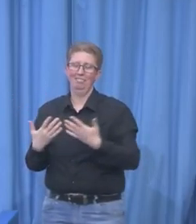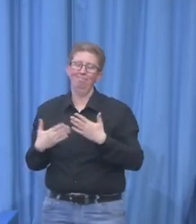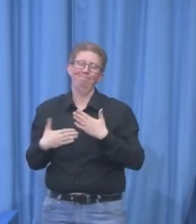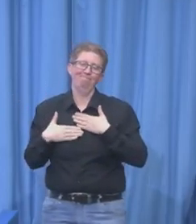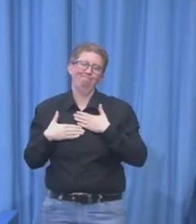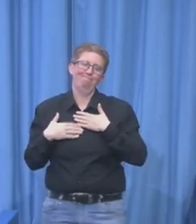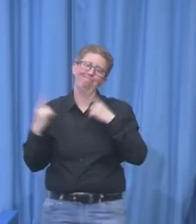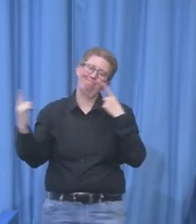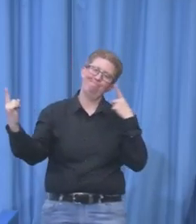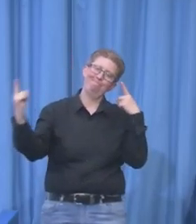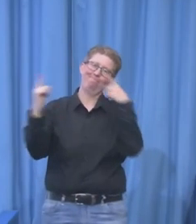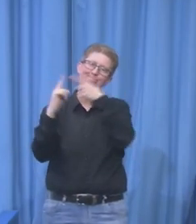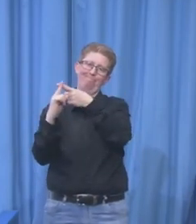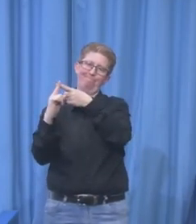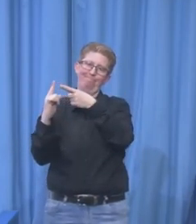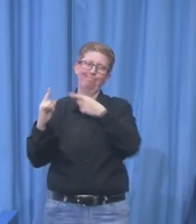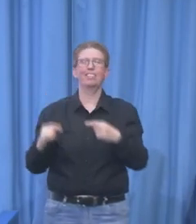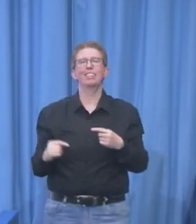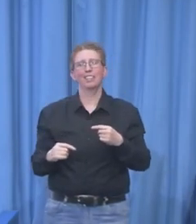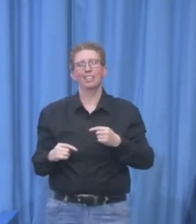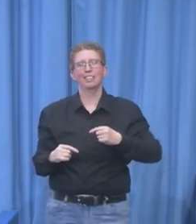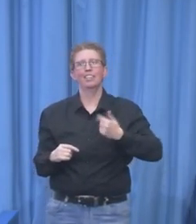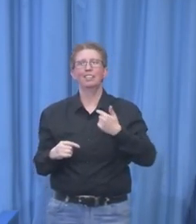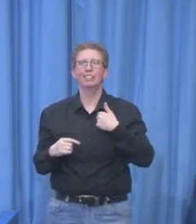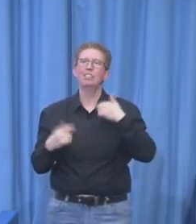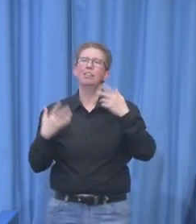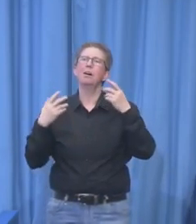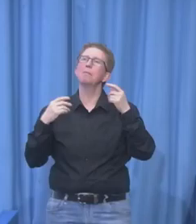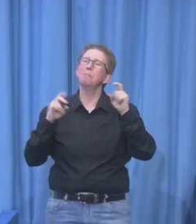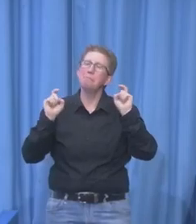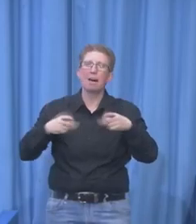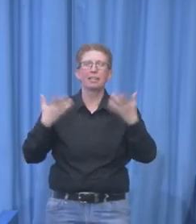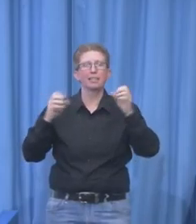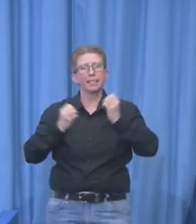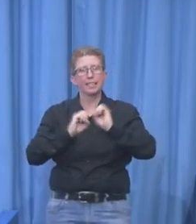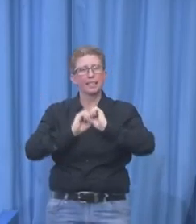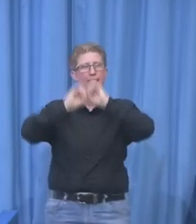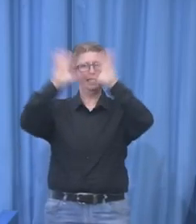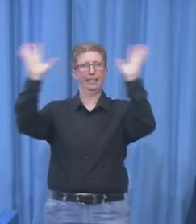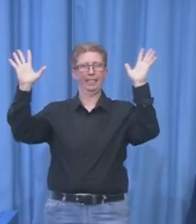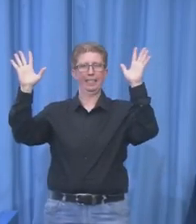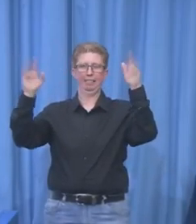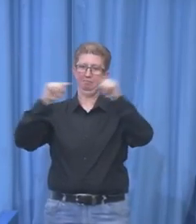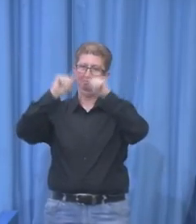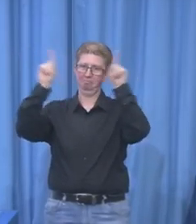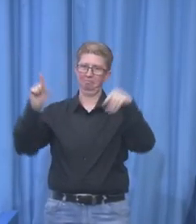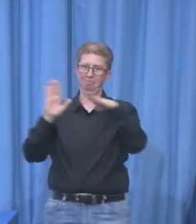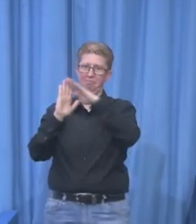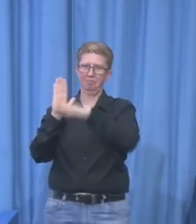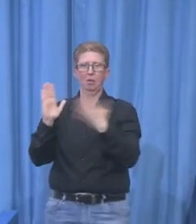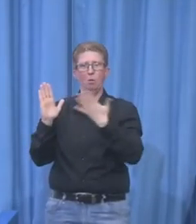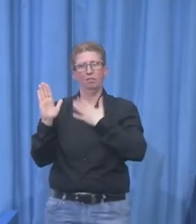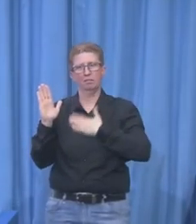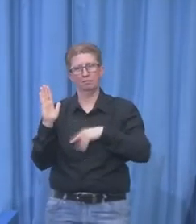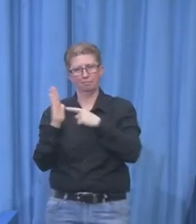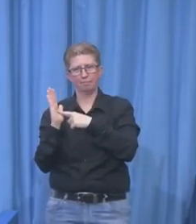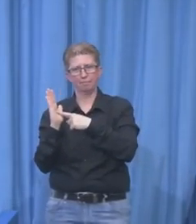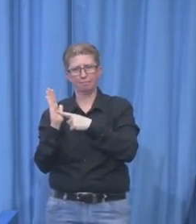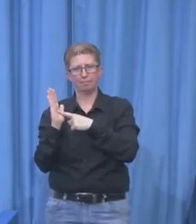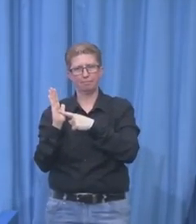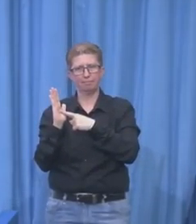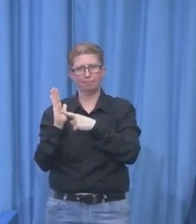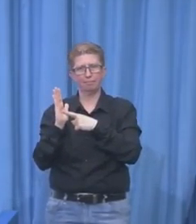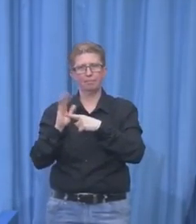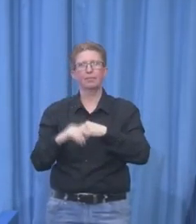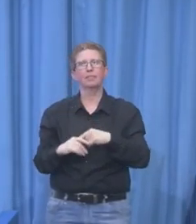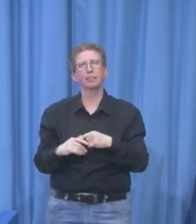Search that often gets overlooked. And that is, when we go into a community, we are asking all the